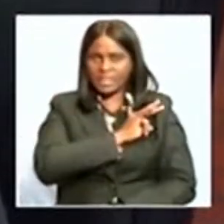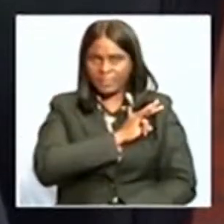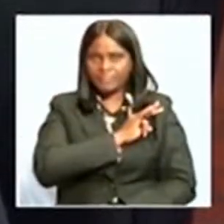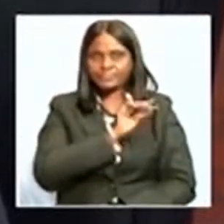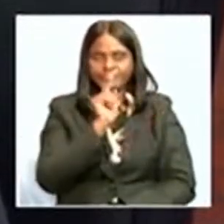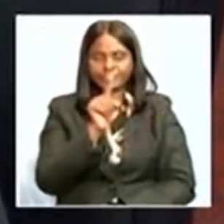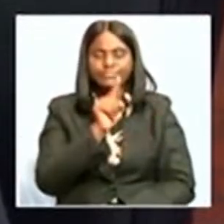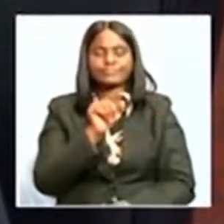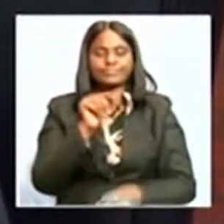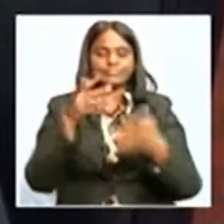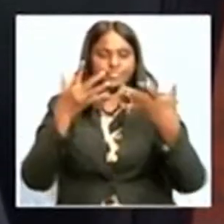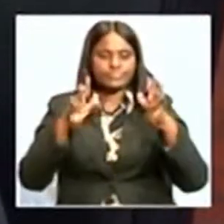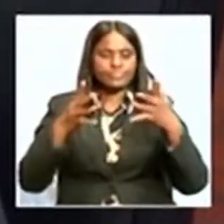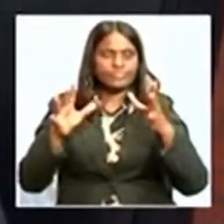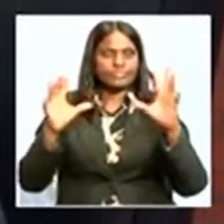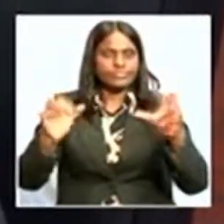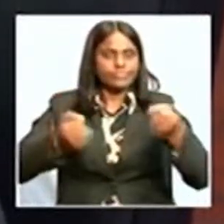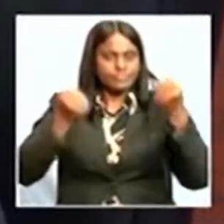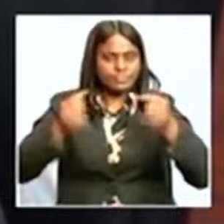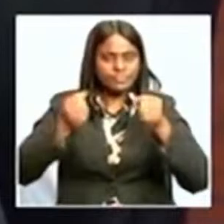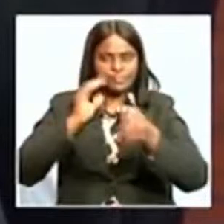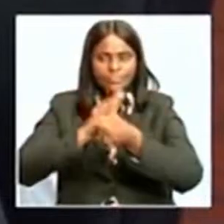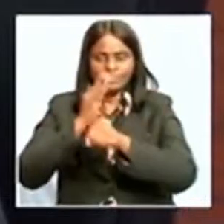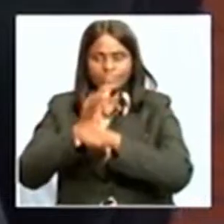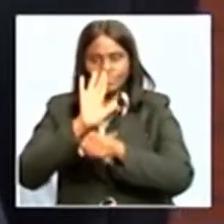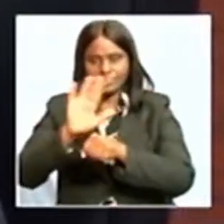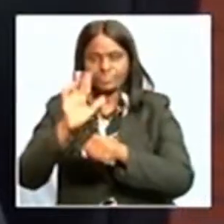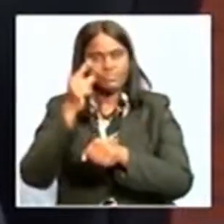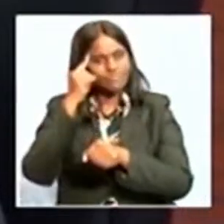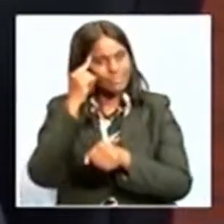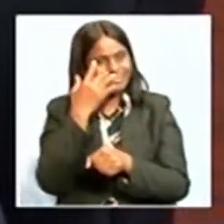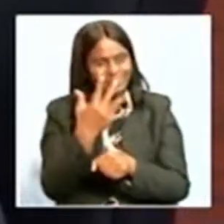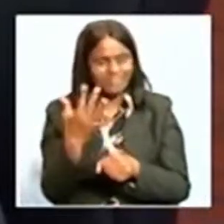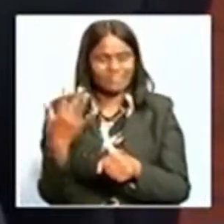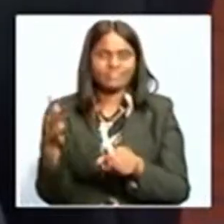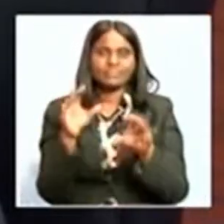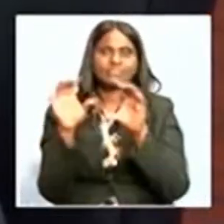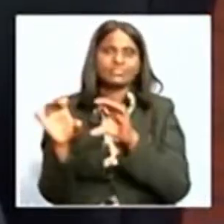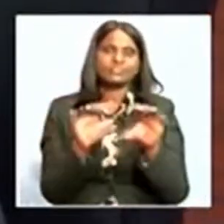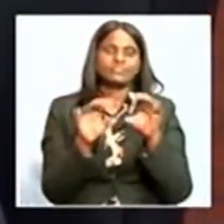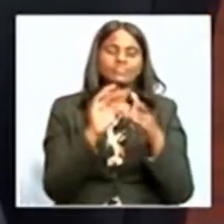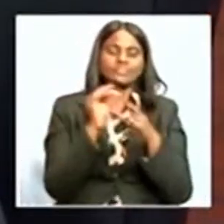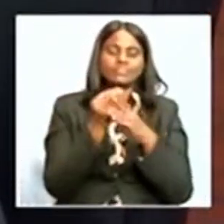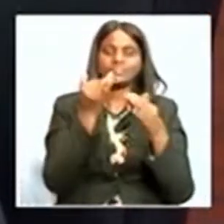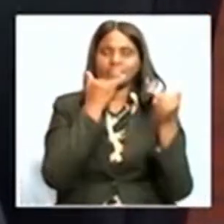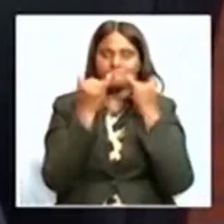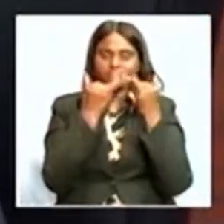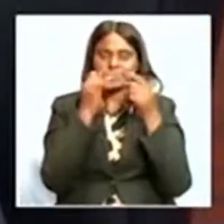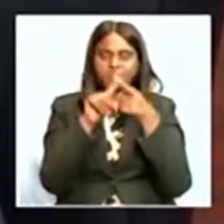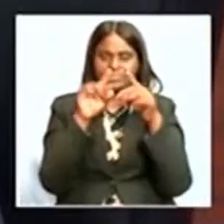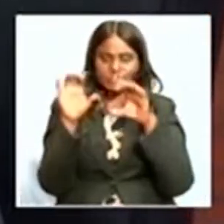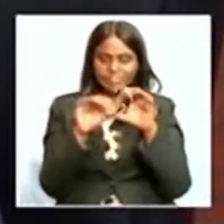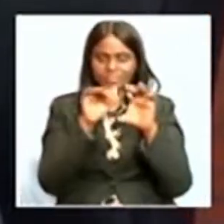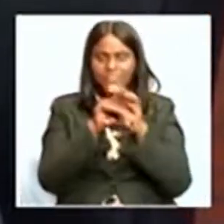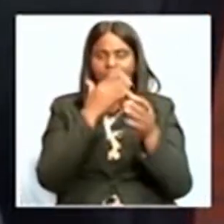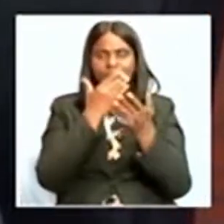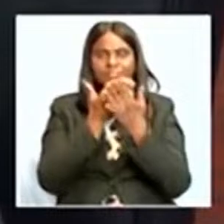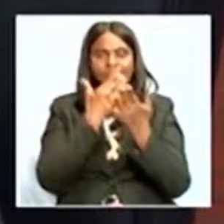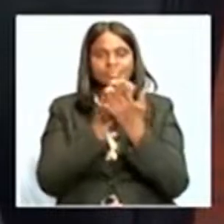the authority against lawsuits arising from acts or things done or omitted to be done in good